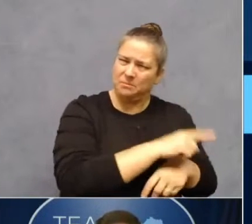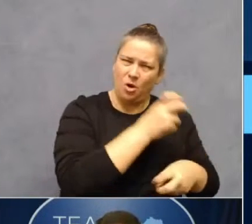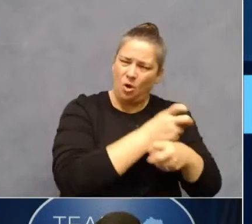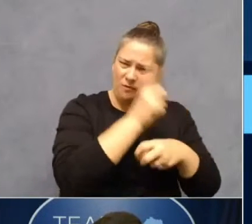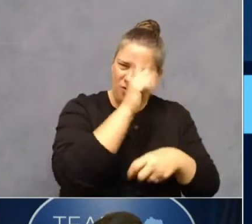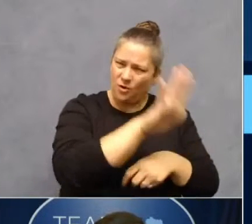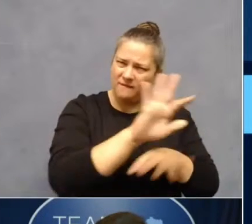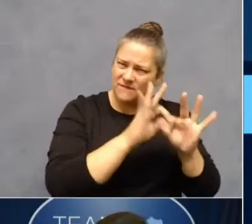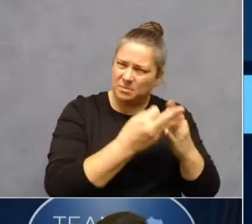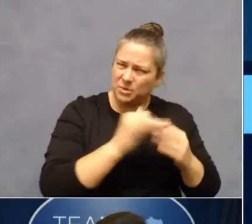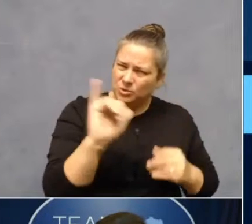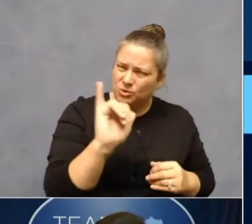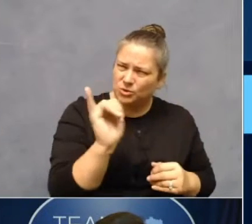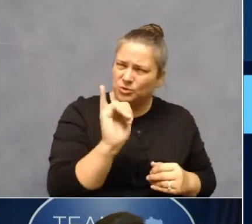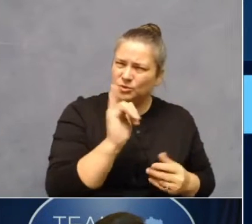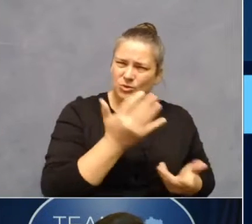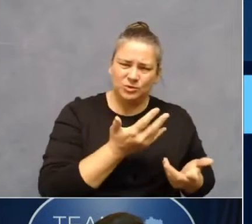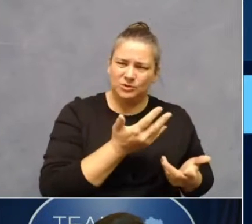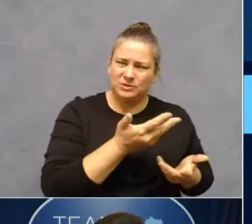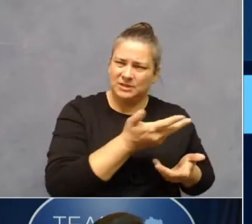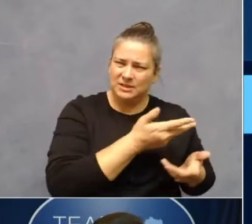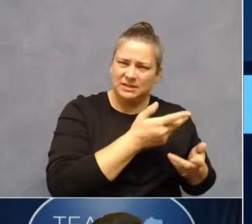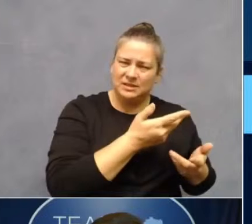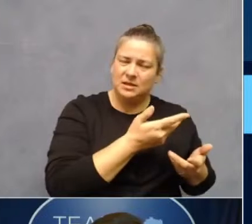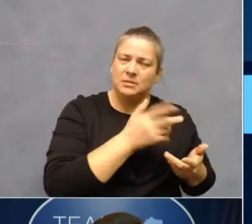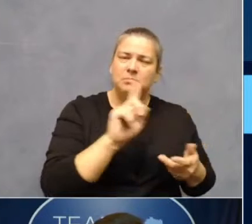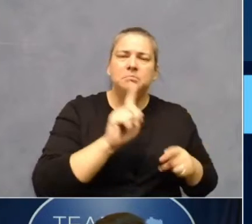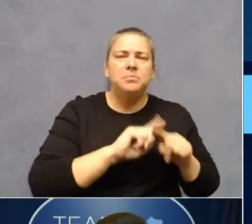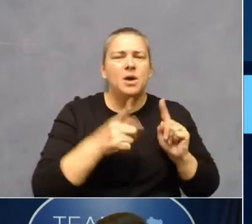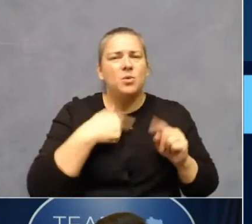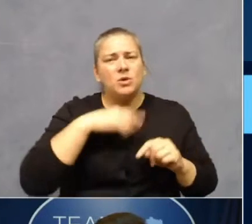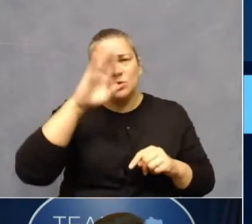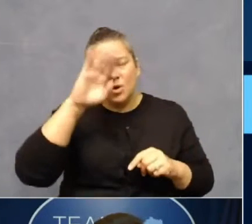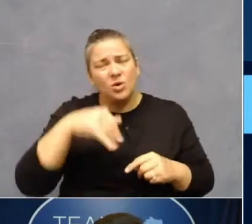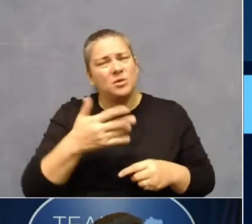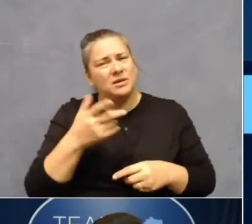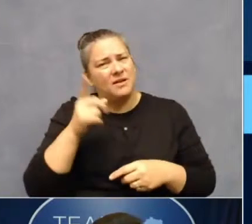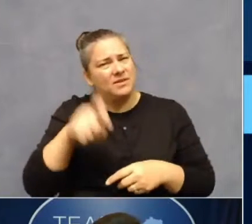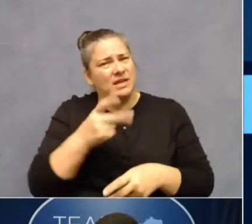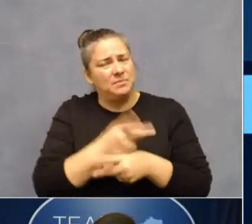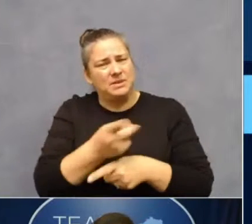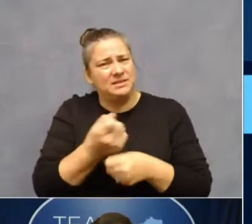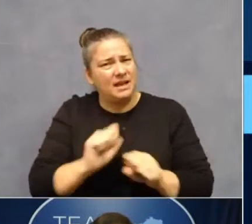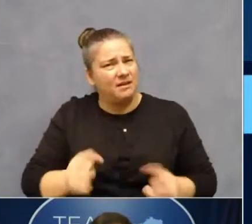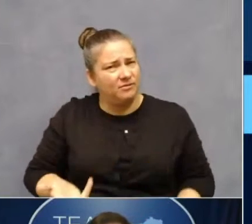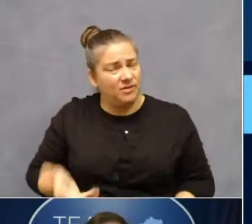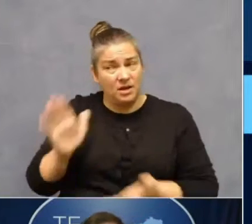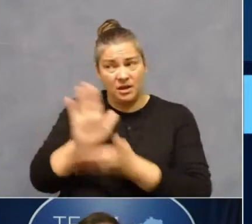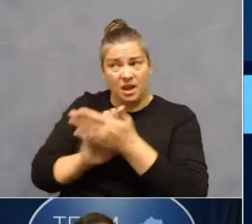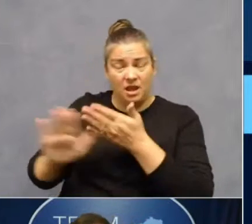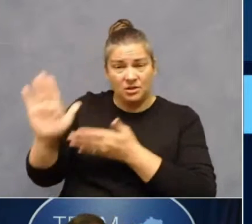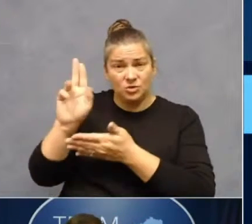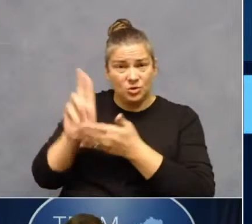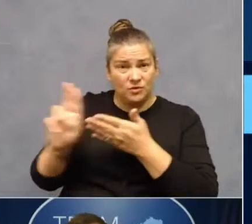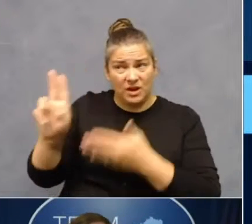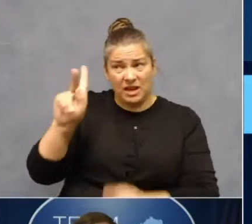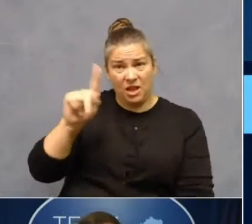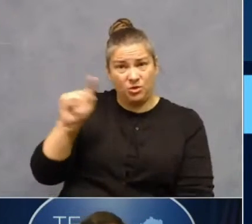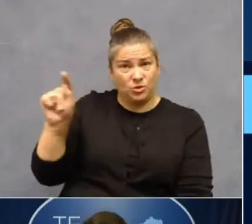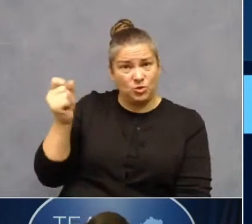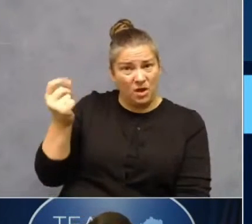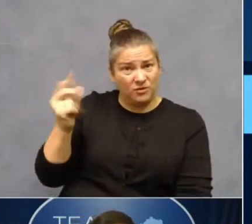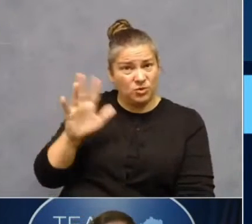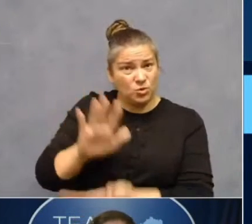it even though it's hard to keep people safe. Colleges, universities, K through 12 schools, all with